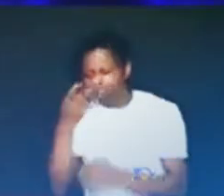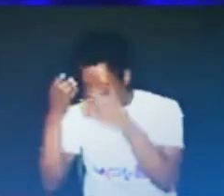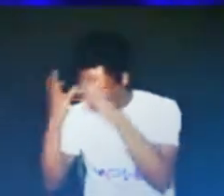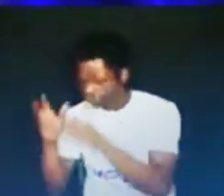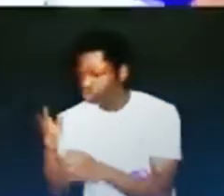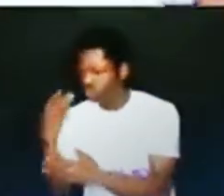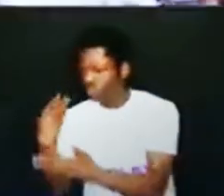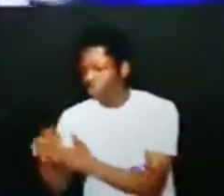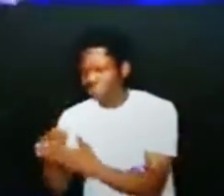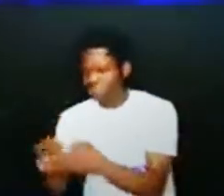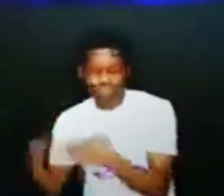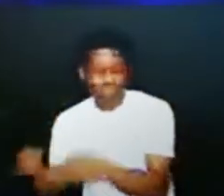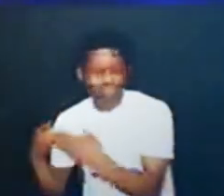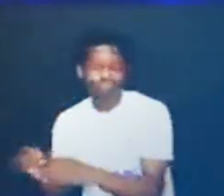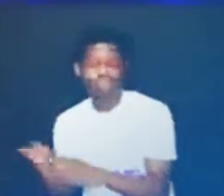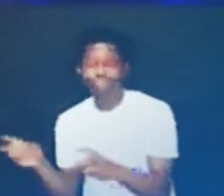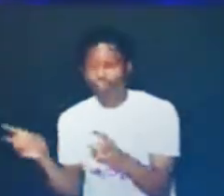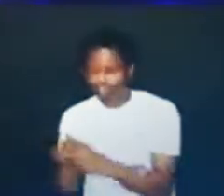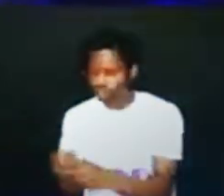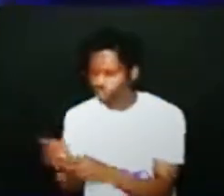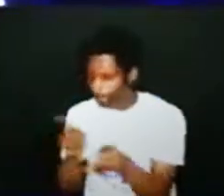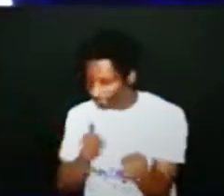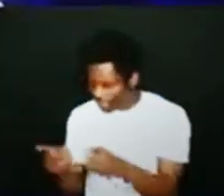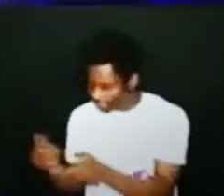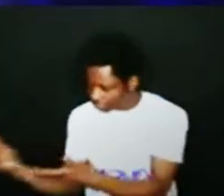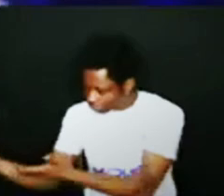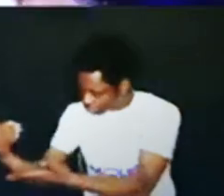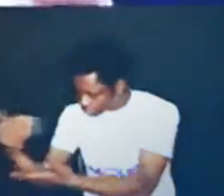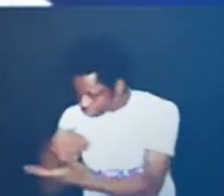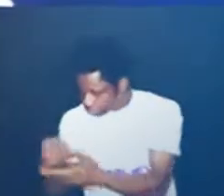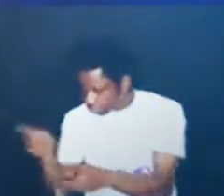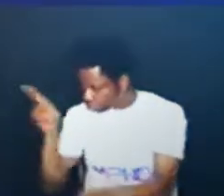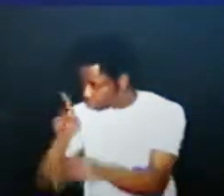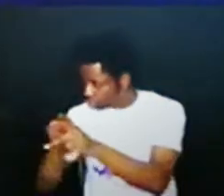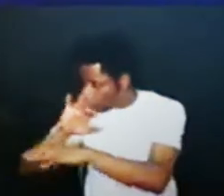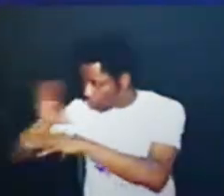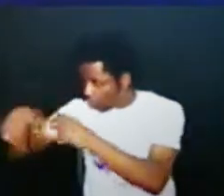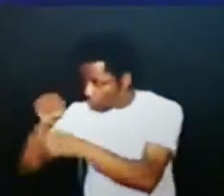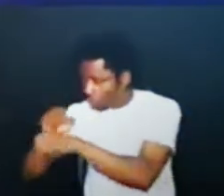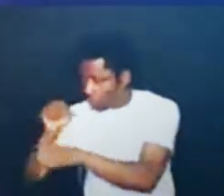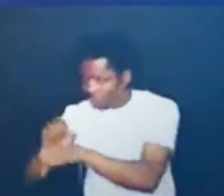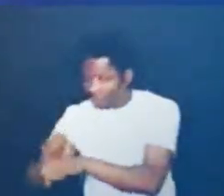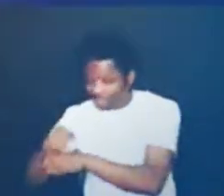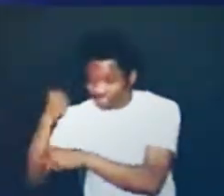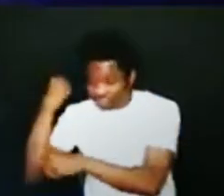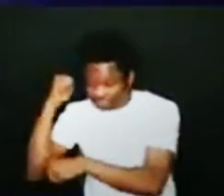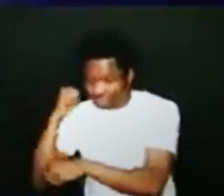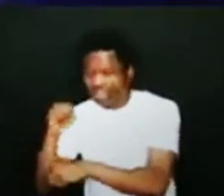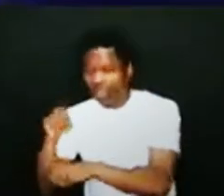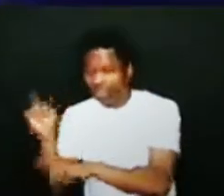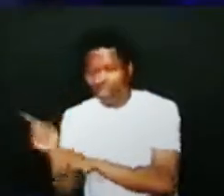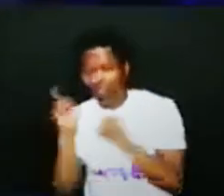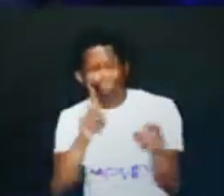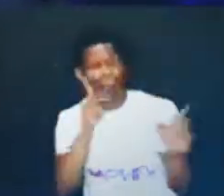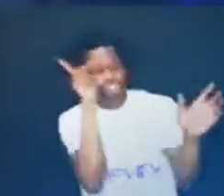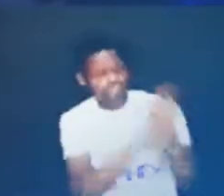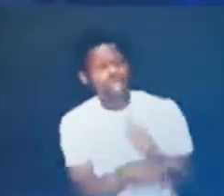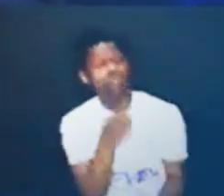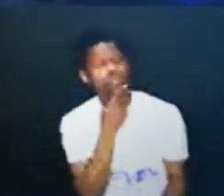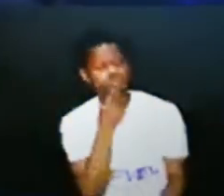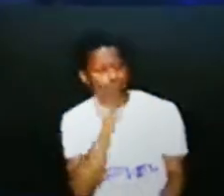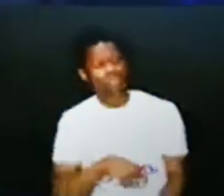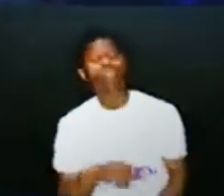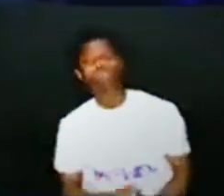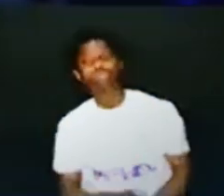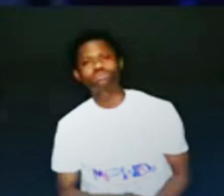they were losing money, so he organized all those guys in the trade that they should kill Paul. Okay, can ya ubiqua